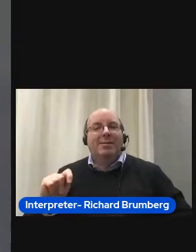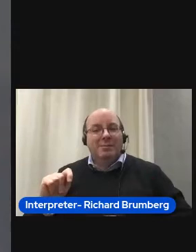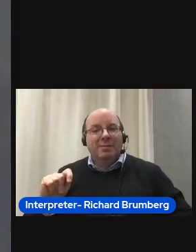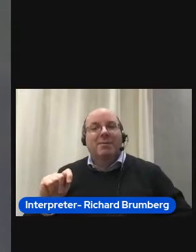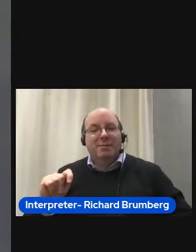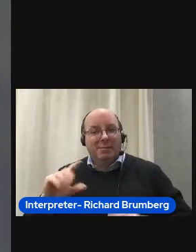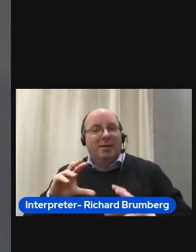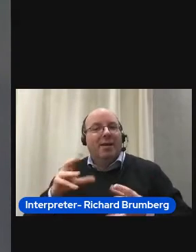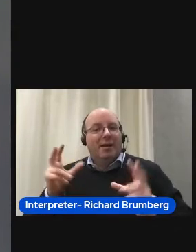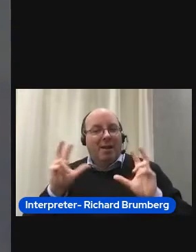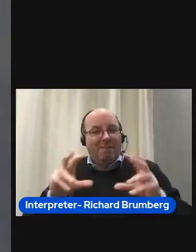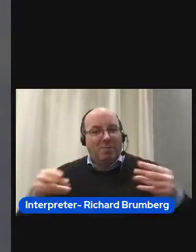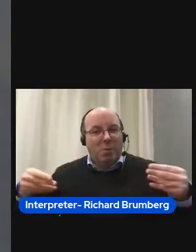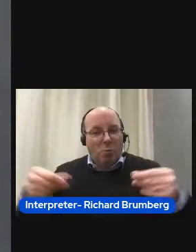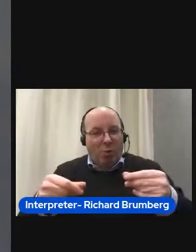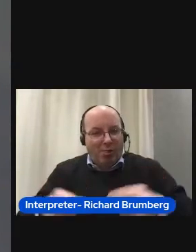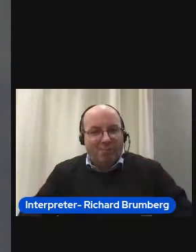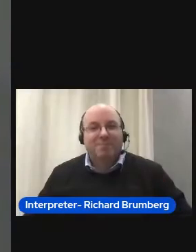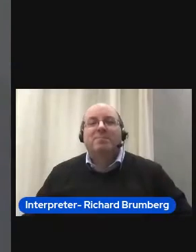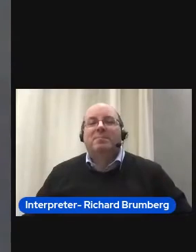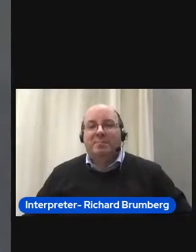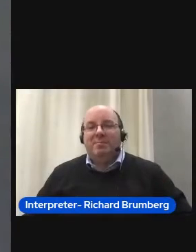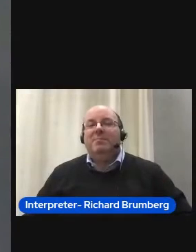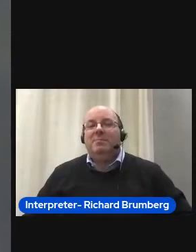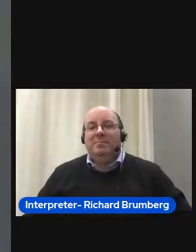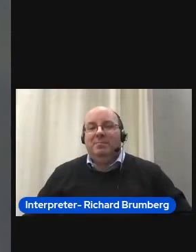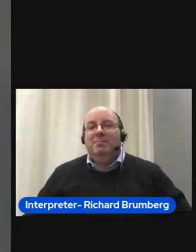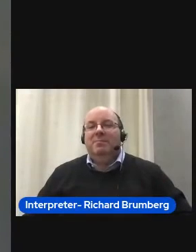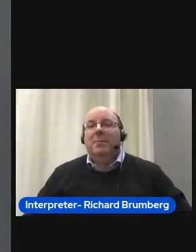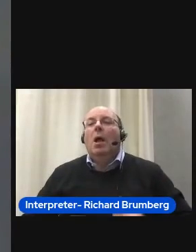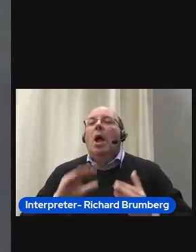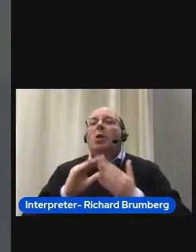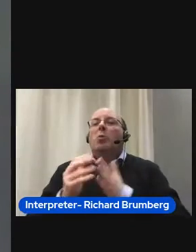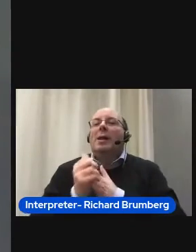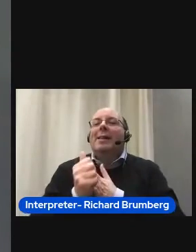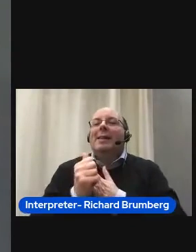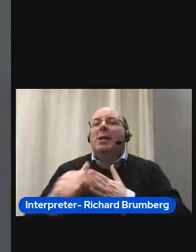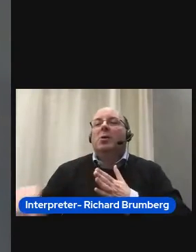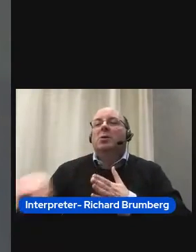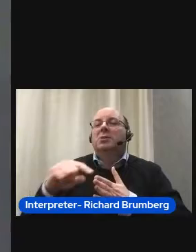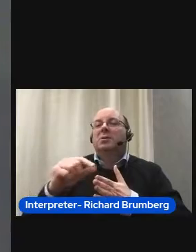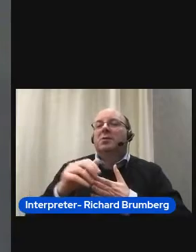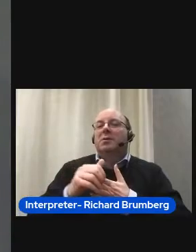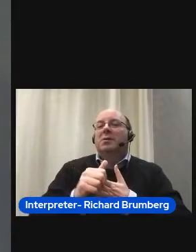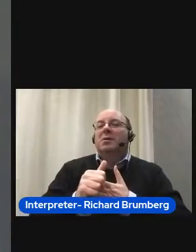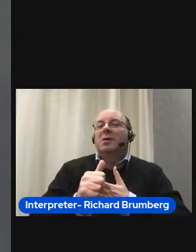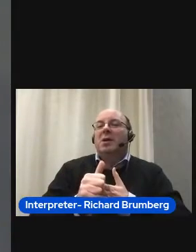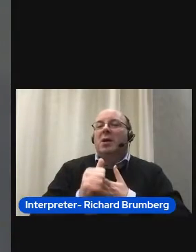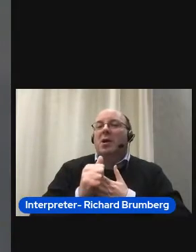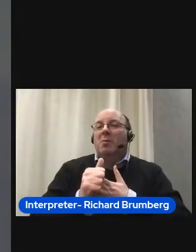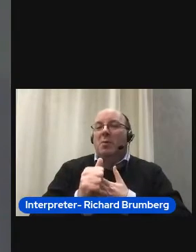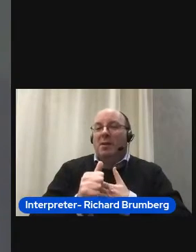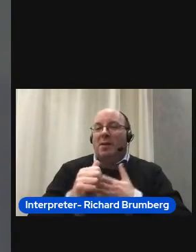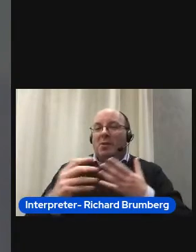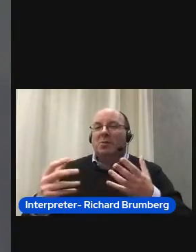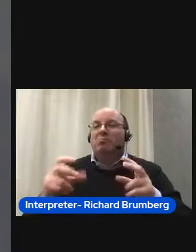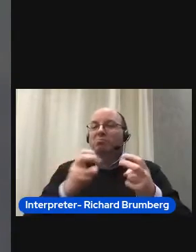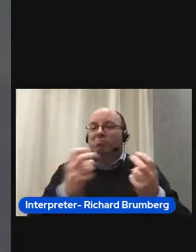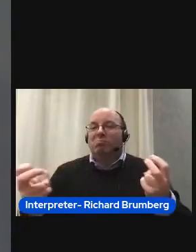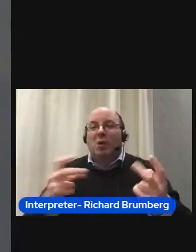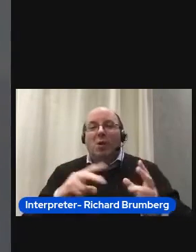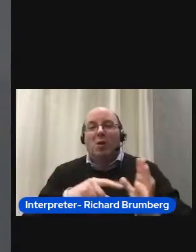by facilitating a conversation between community leaders that really exemplify those values. So it's my pleasure to welcome to our